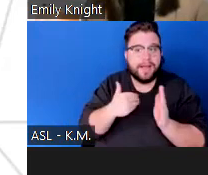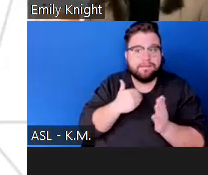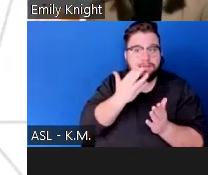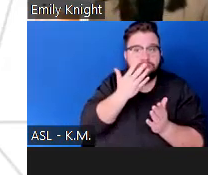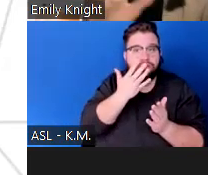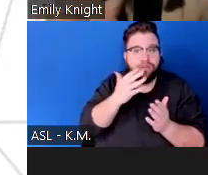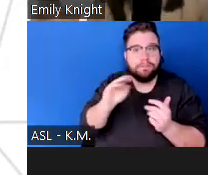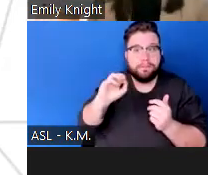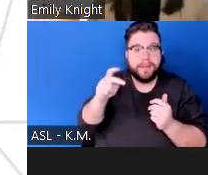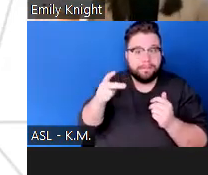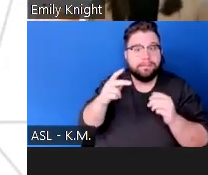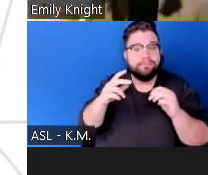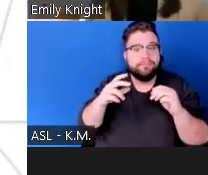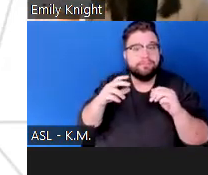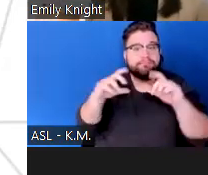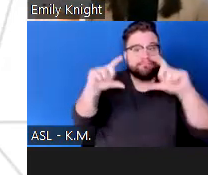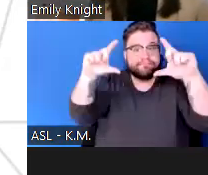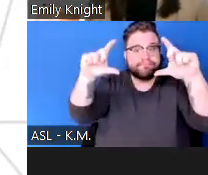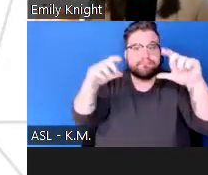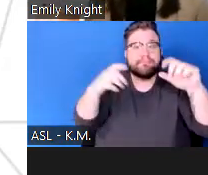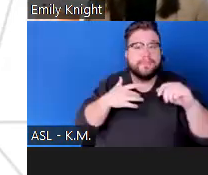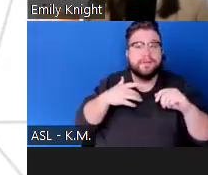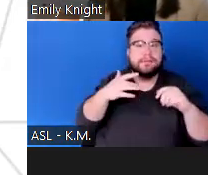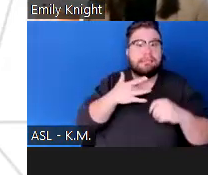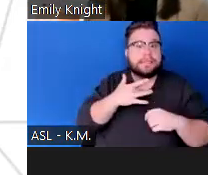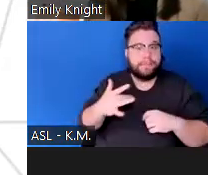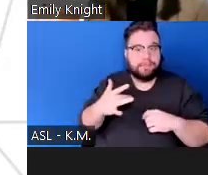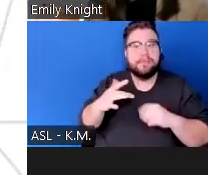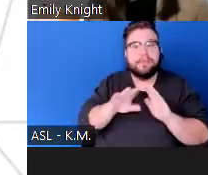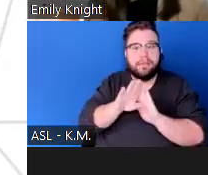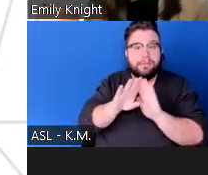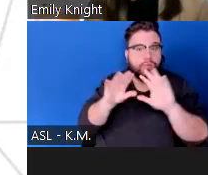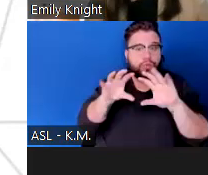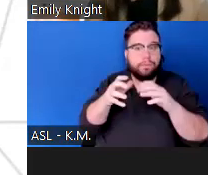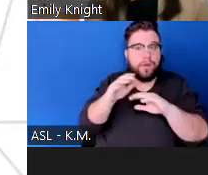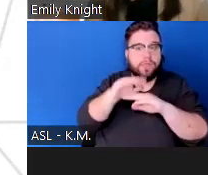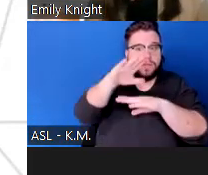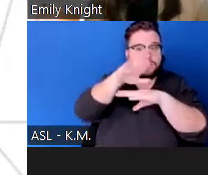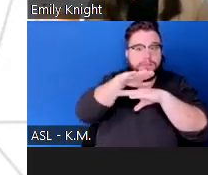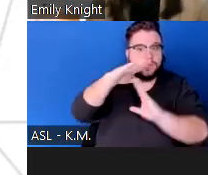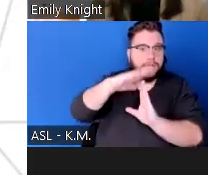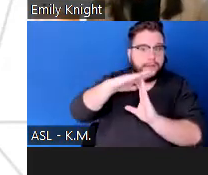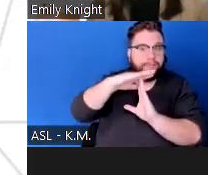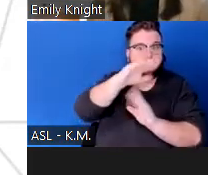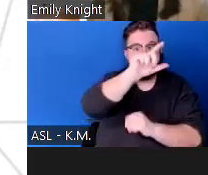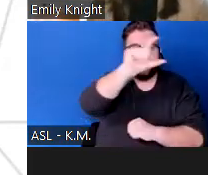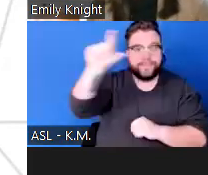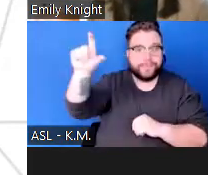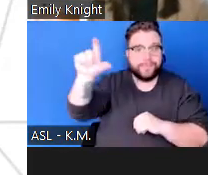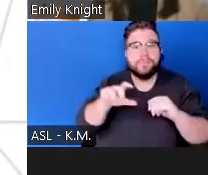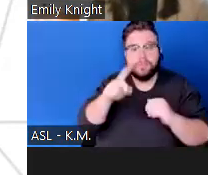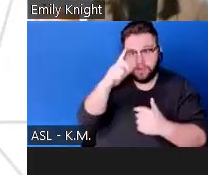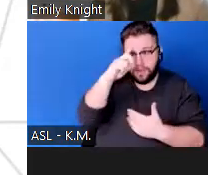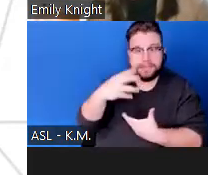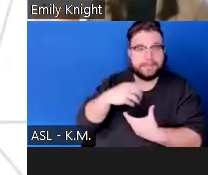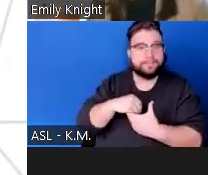activity with those typically developing group on the top and the autism again on the bottom row. And the EEG responses now look much